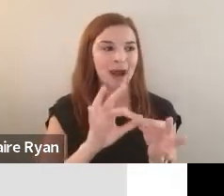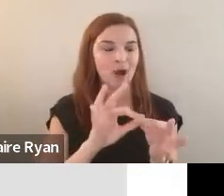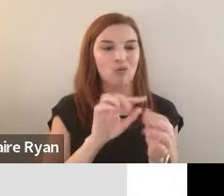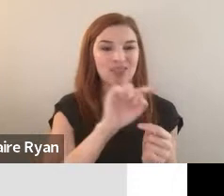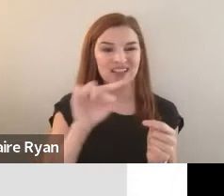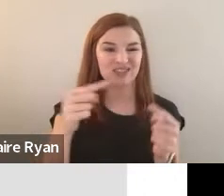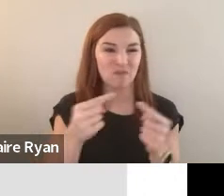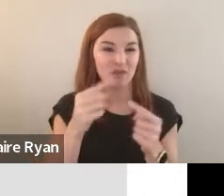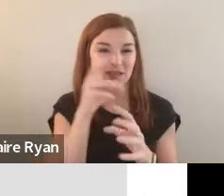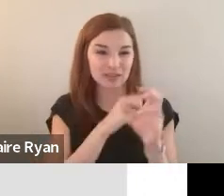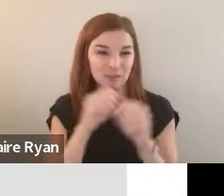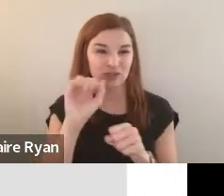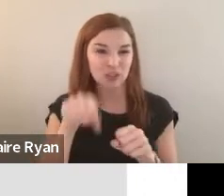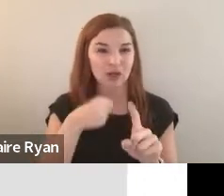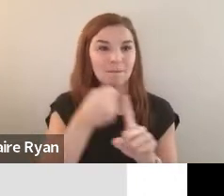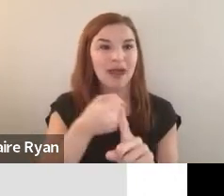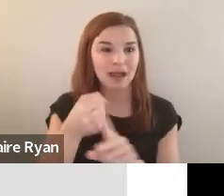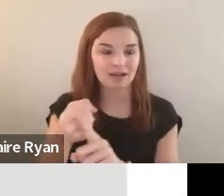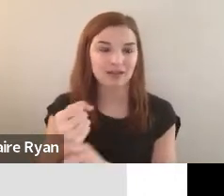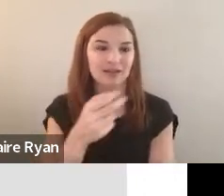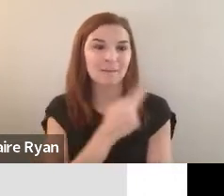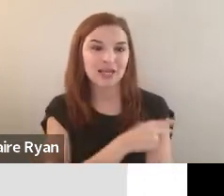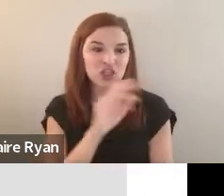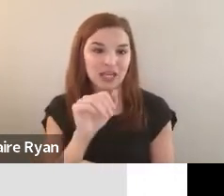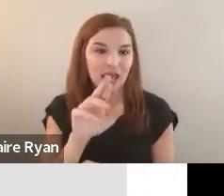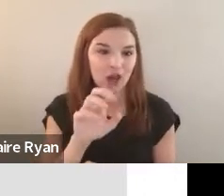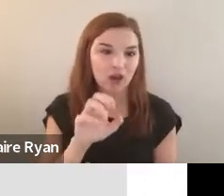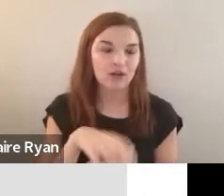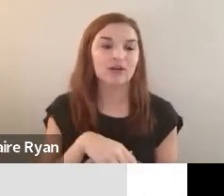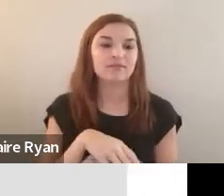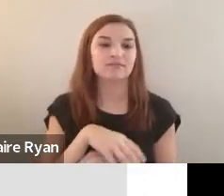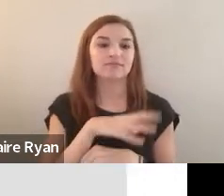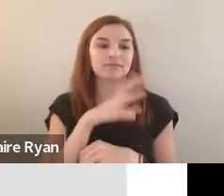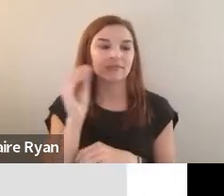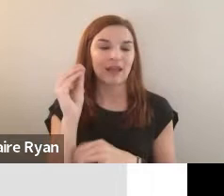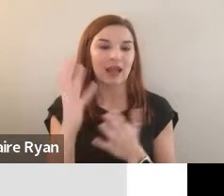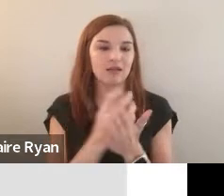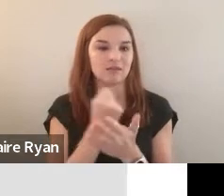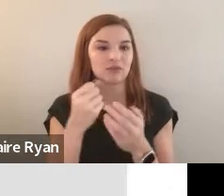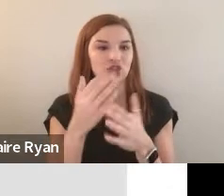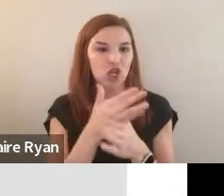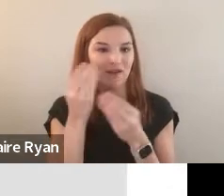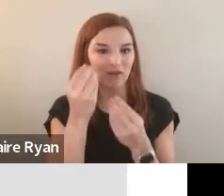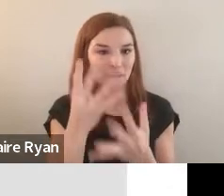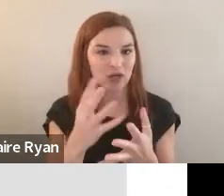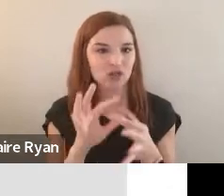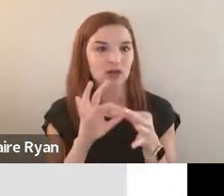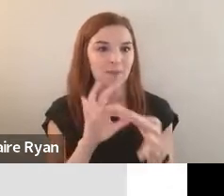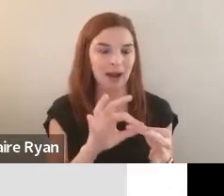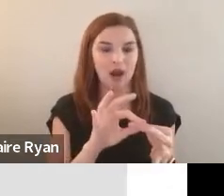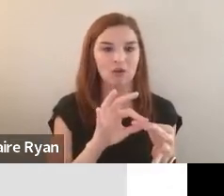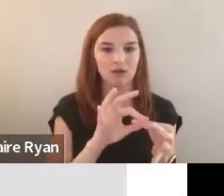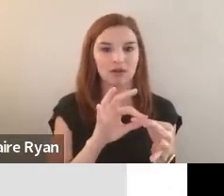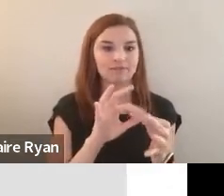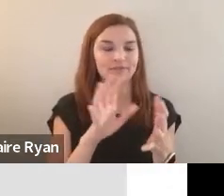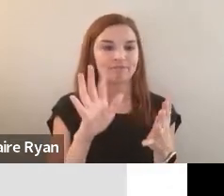children, and they need to educate them about harmful assumptions that could impact their patient care. And